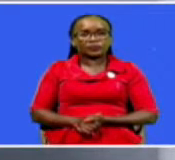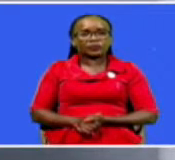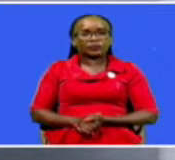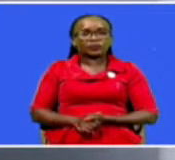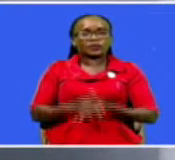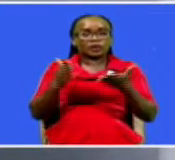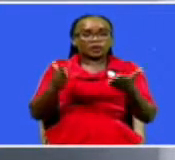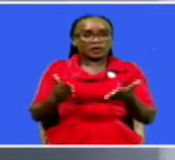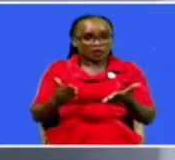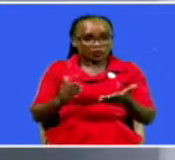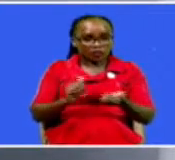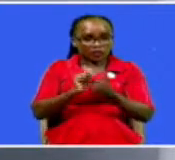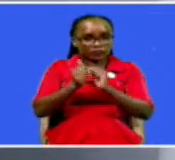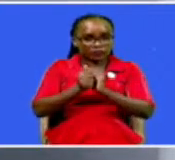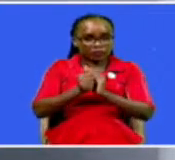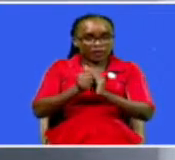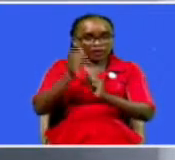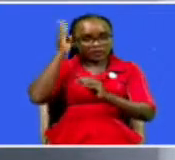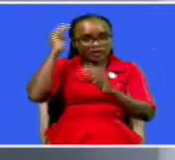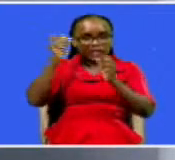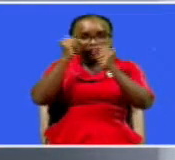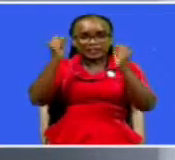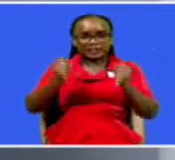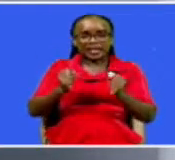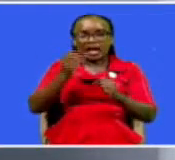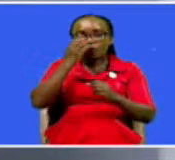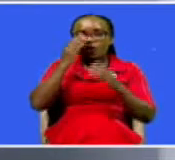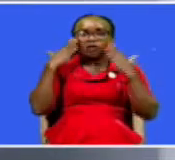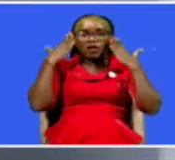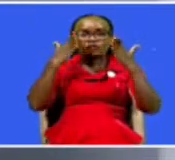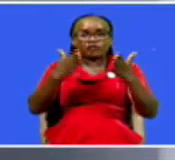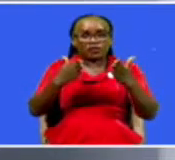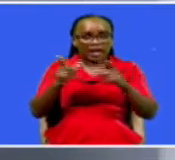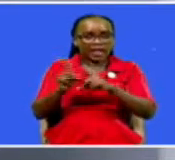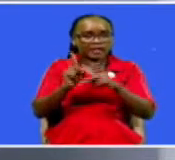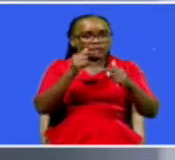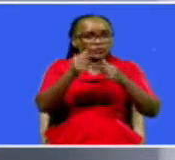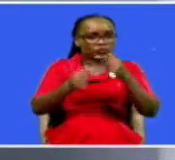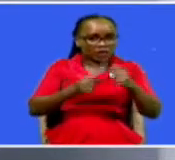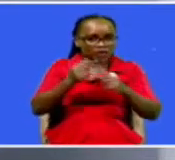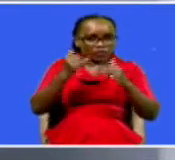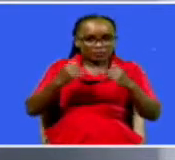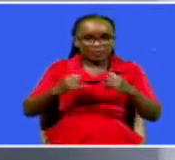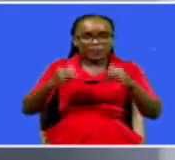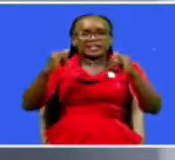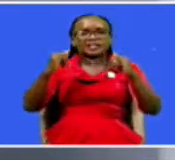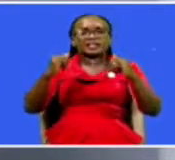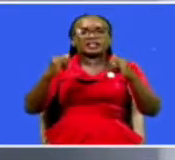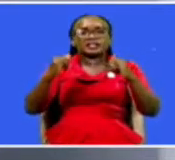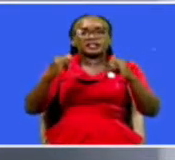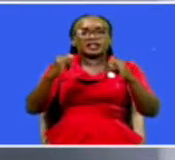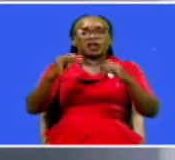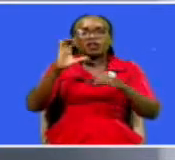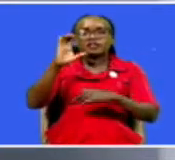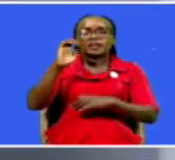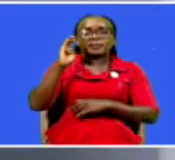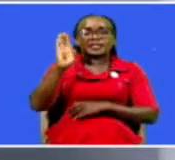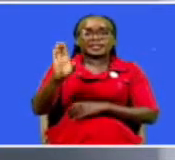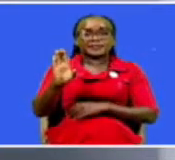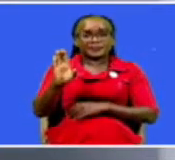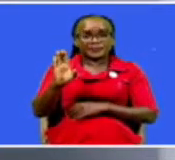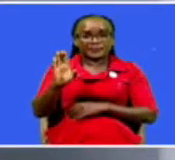Sweeping reforms await the education sector, with President William Ruto's focus shifting to the ongoing implementation of competency-based